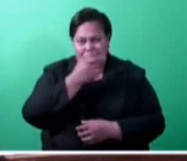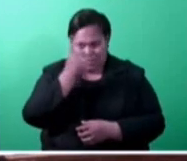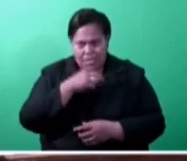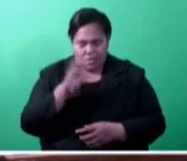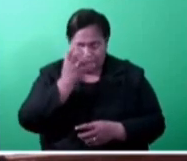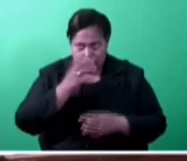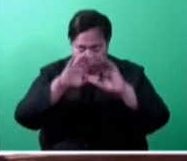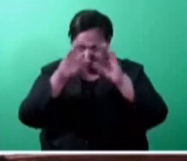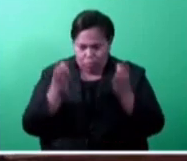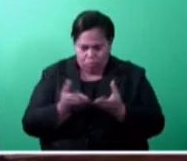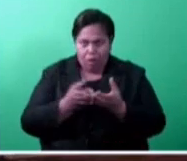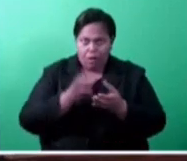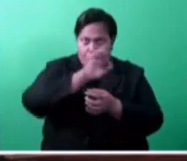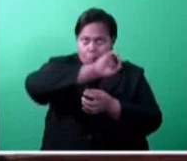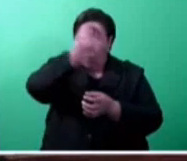of January